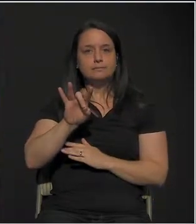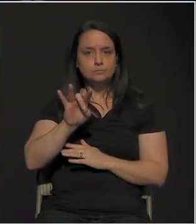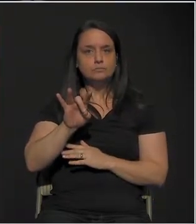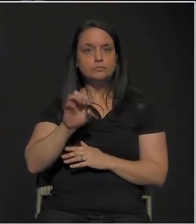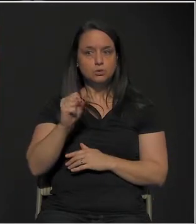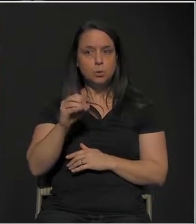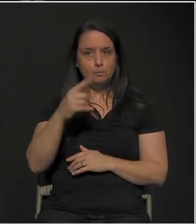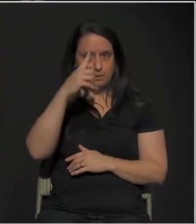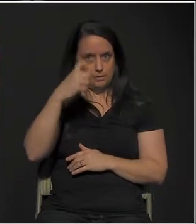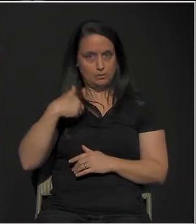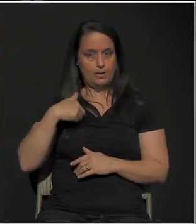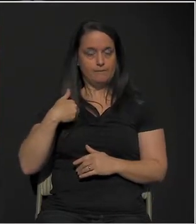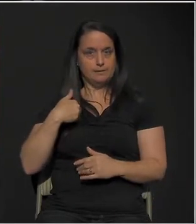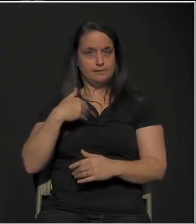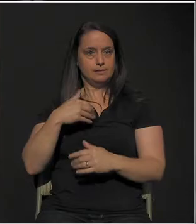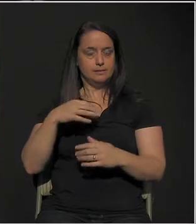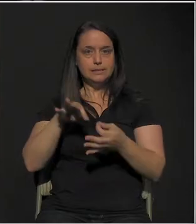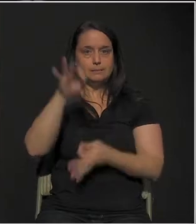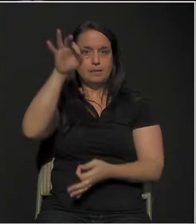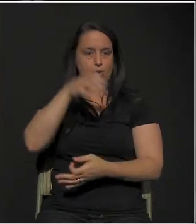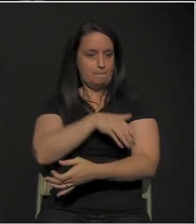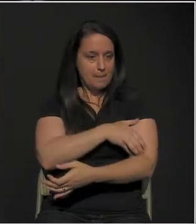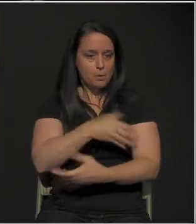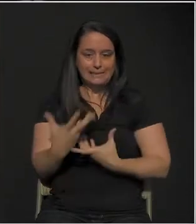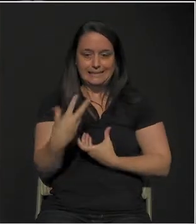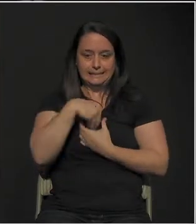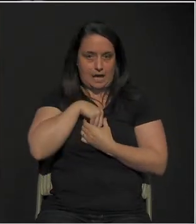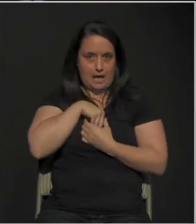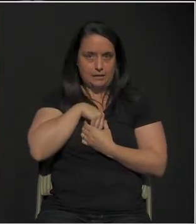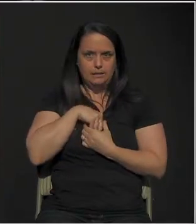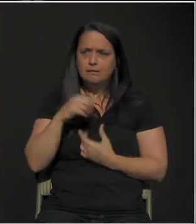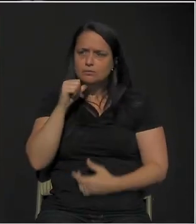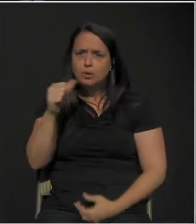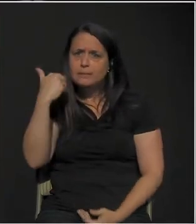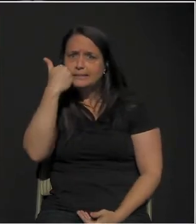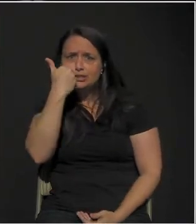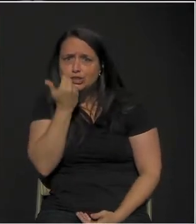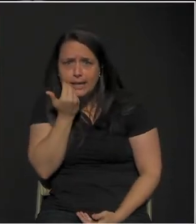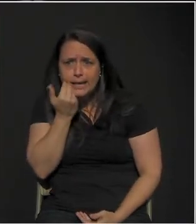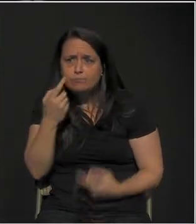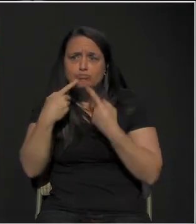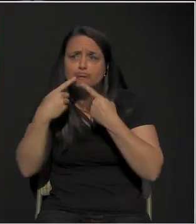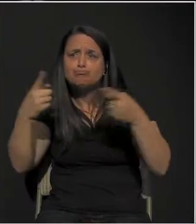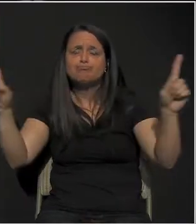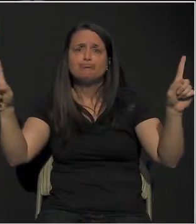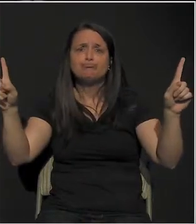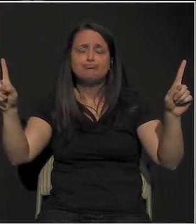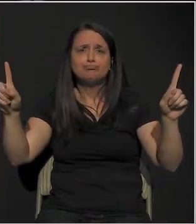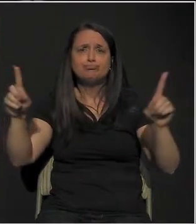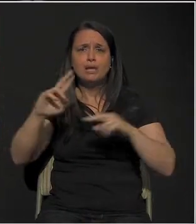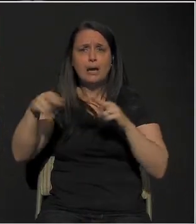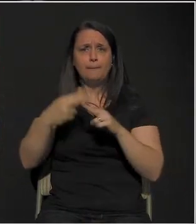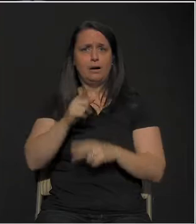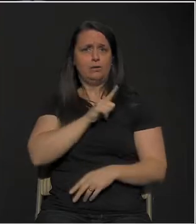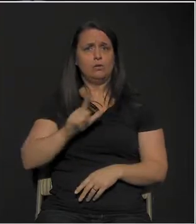we have this Spirit in us, don't be ashamed to tell others about our Lord. Don't be ashamed to tell people the